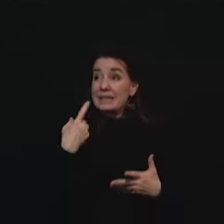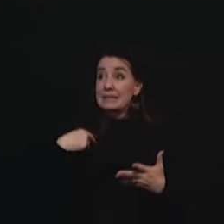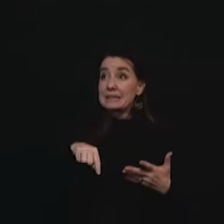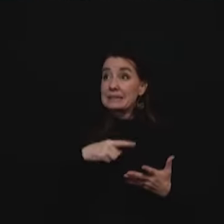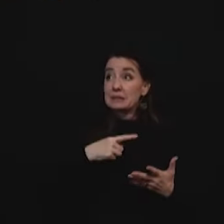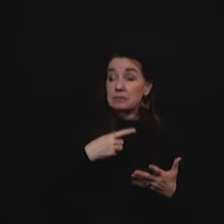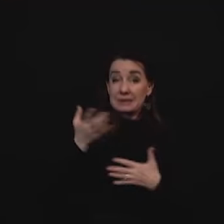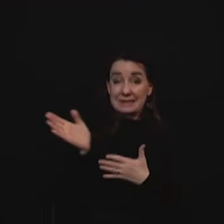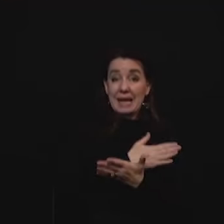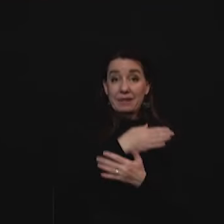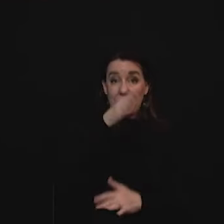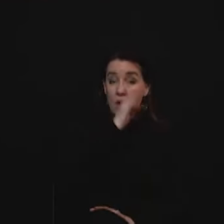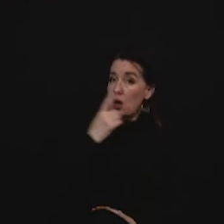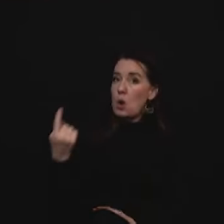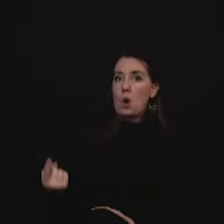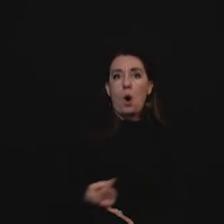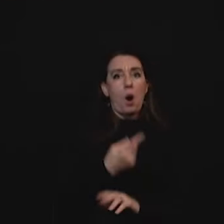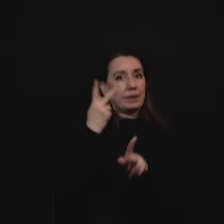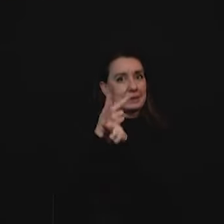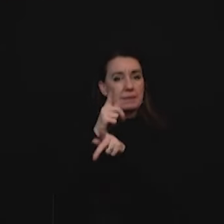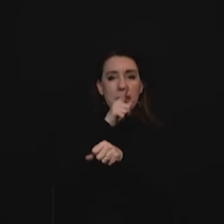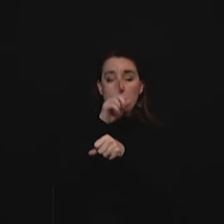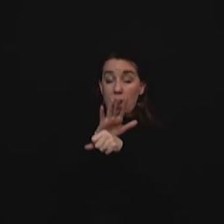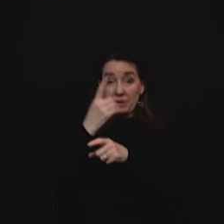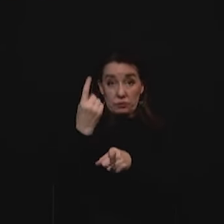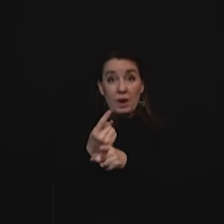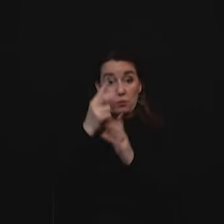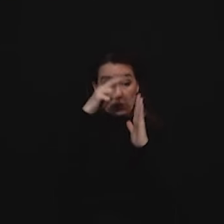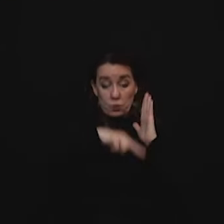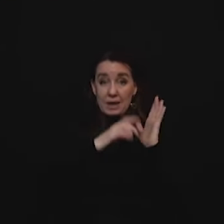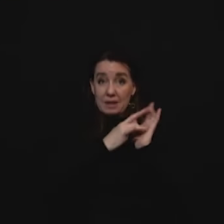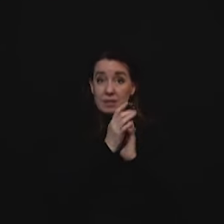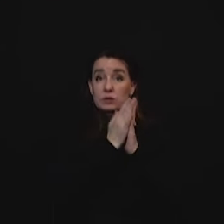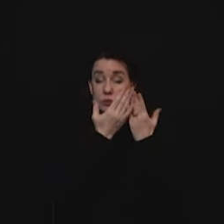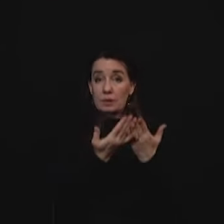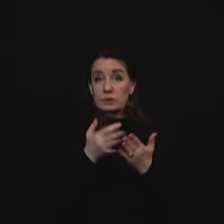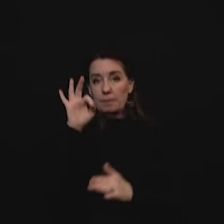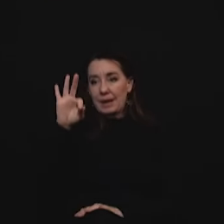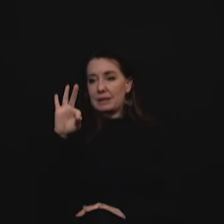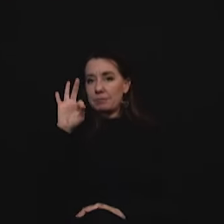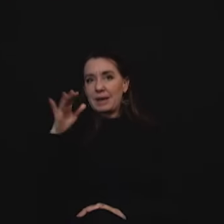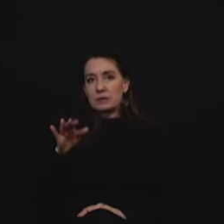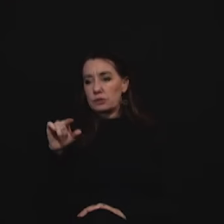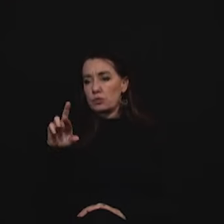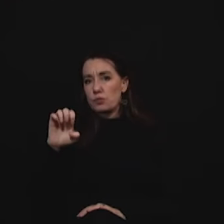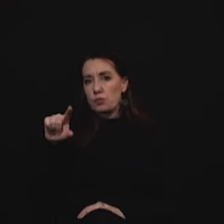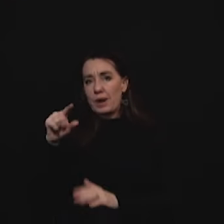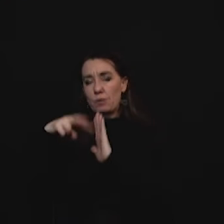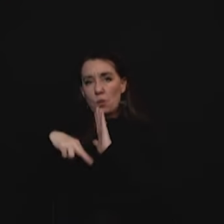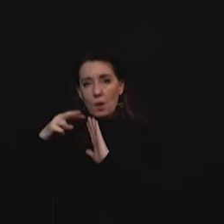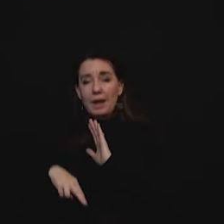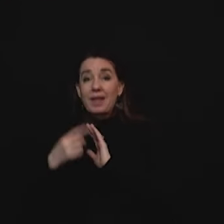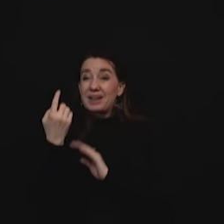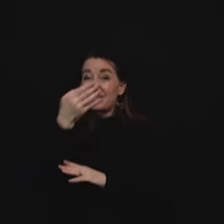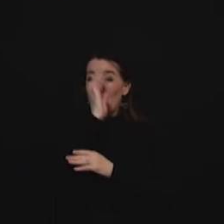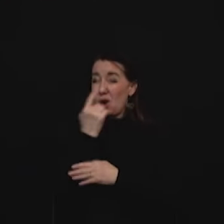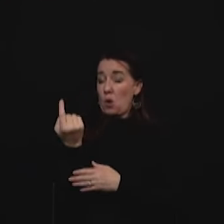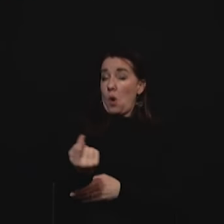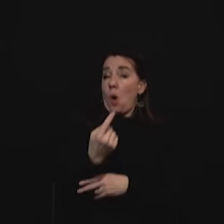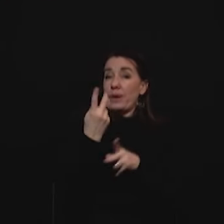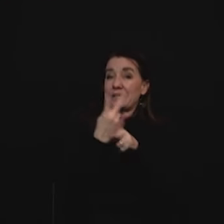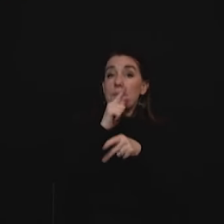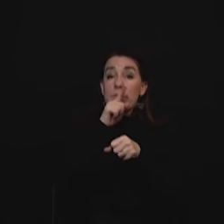We sang earlier that God always keeps his promises. And we read that in the scripture that Pastor Greg led us in from Psalm 145, that God always keeps his